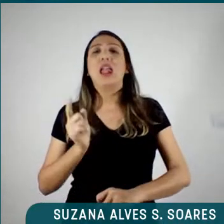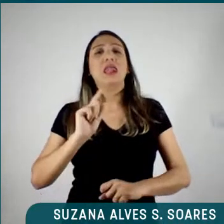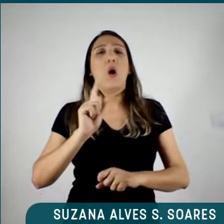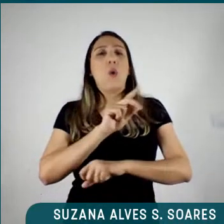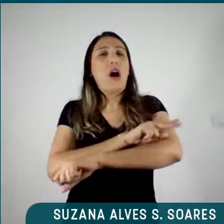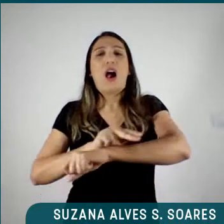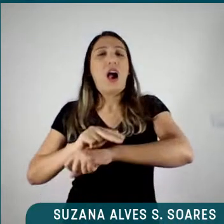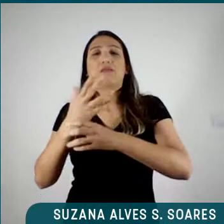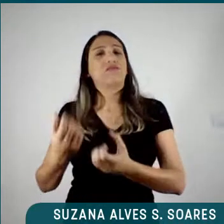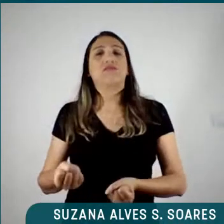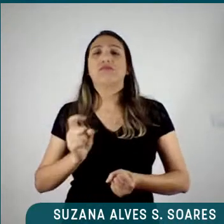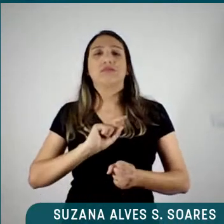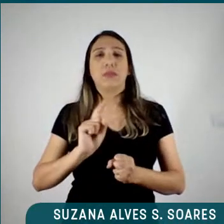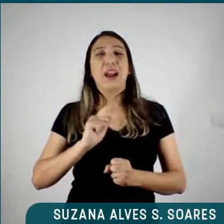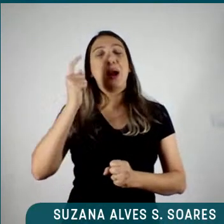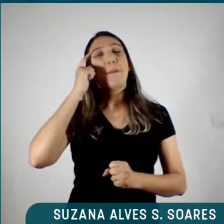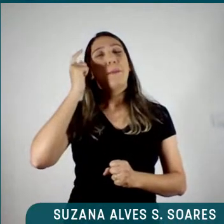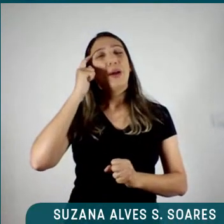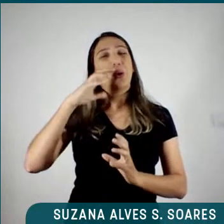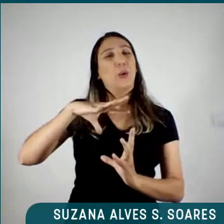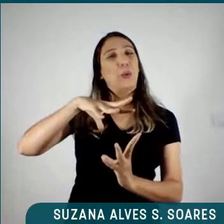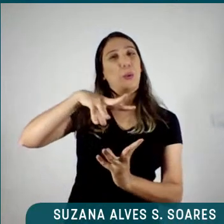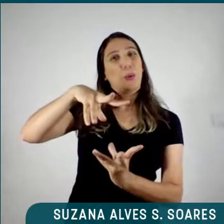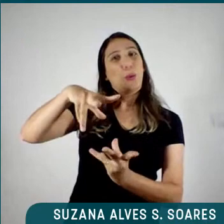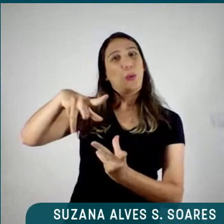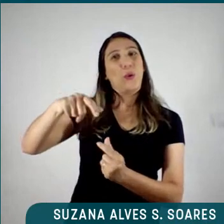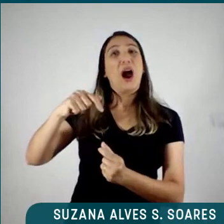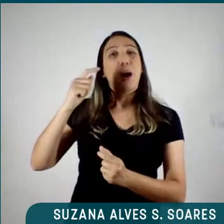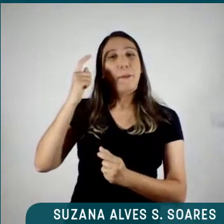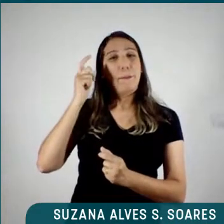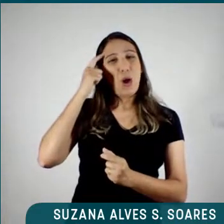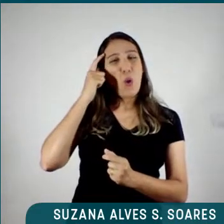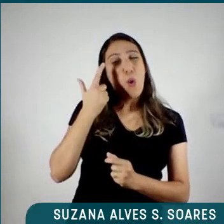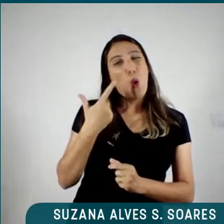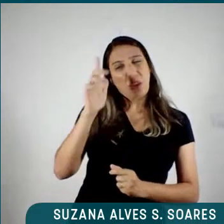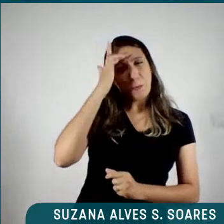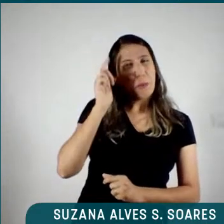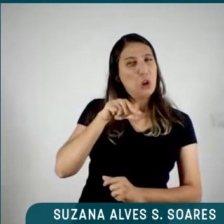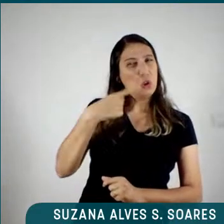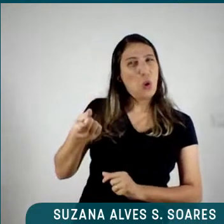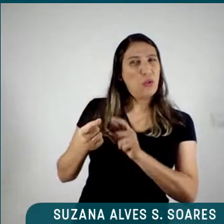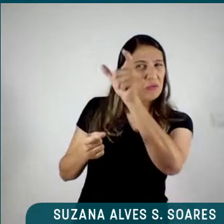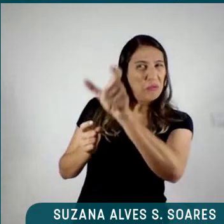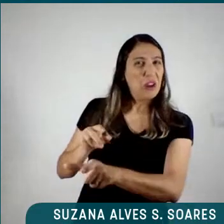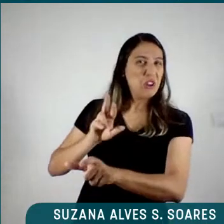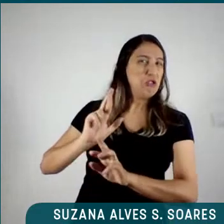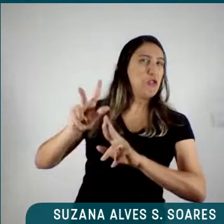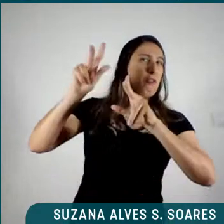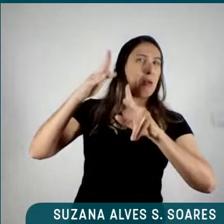not. This is to do with the